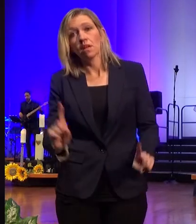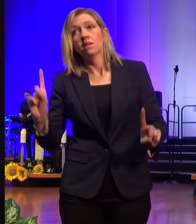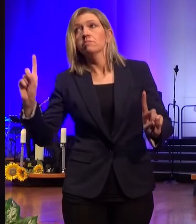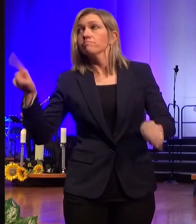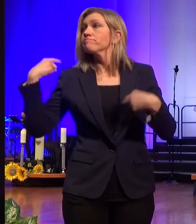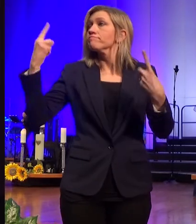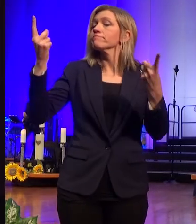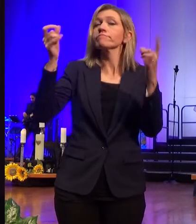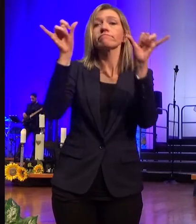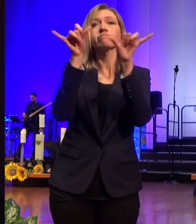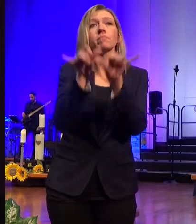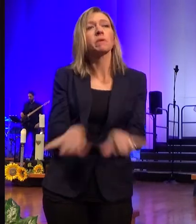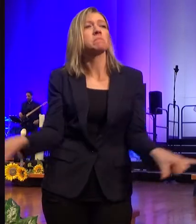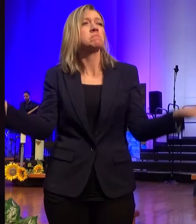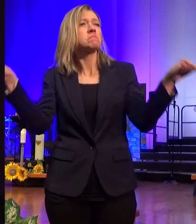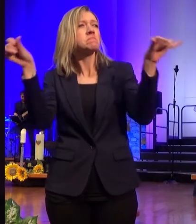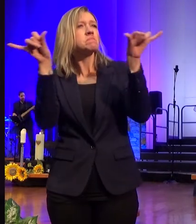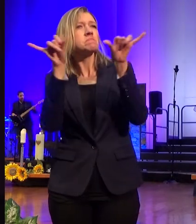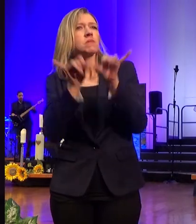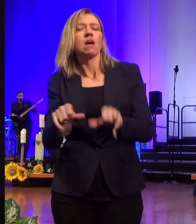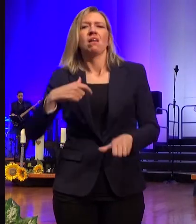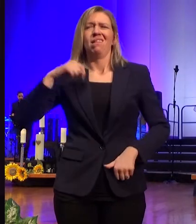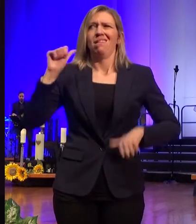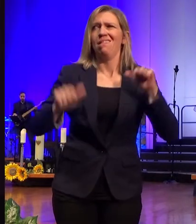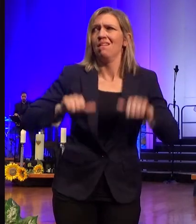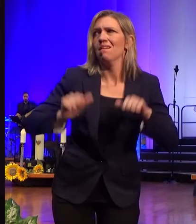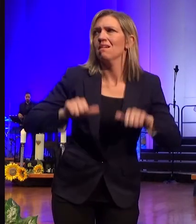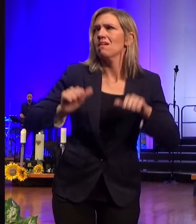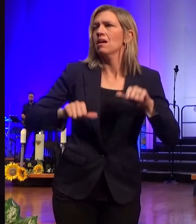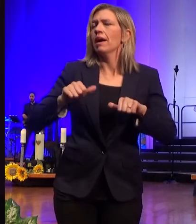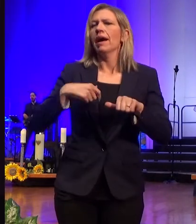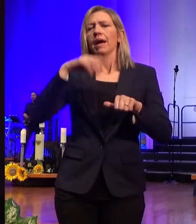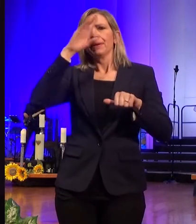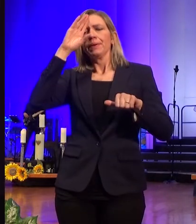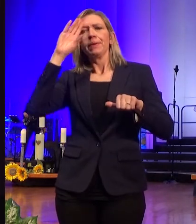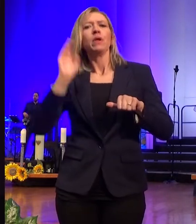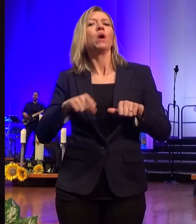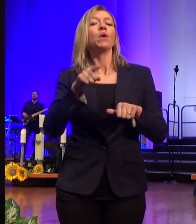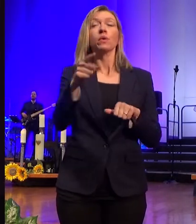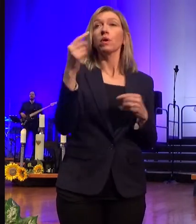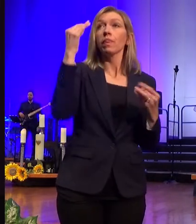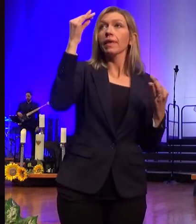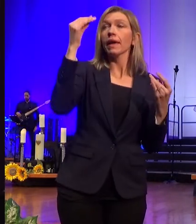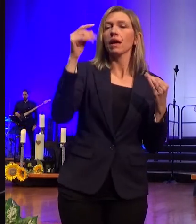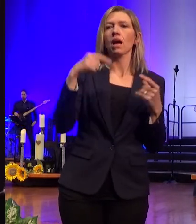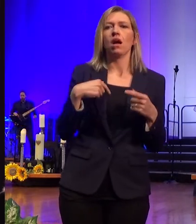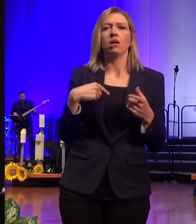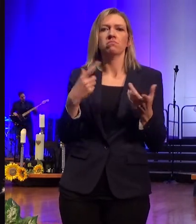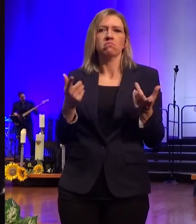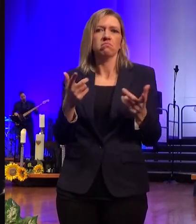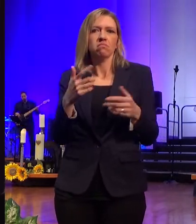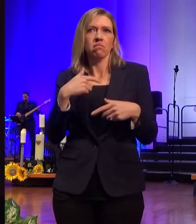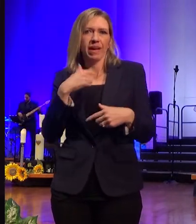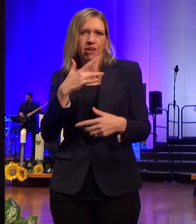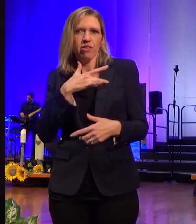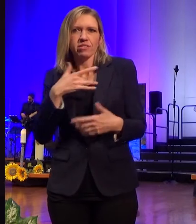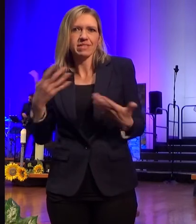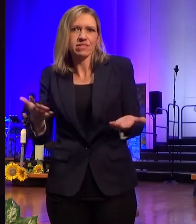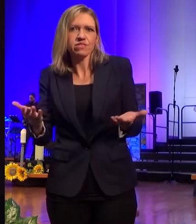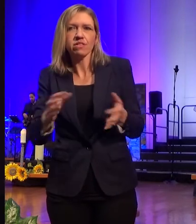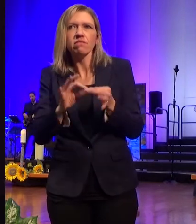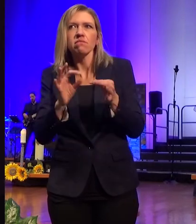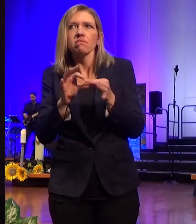I've gone through the motions, I've been back and forth. I know what you're thinking, your heart is here